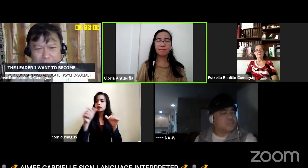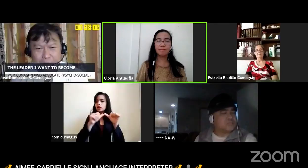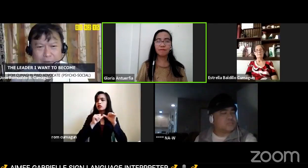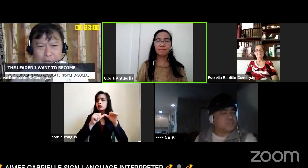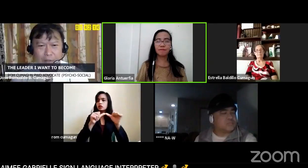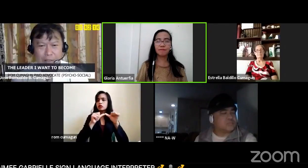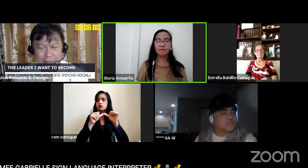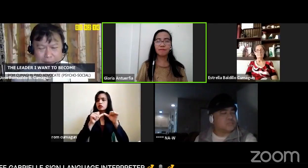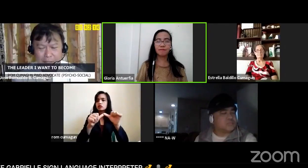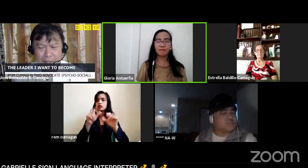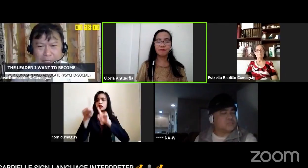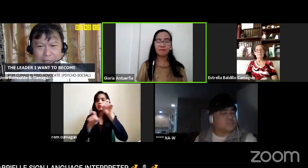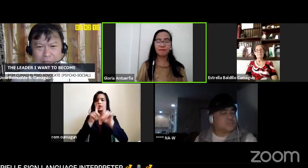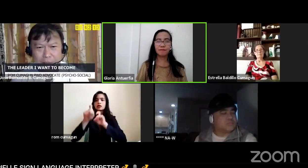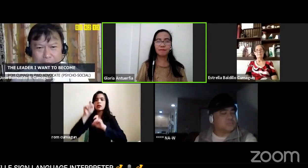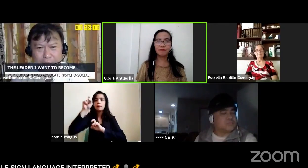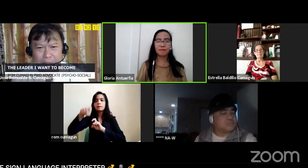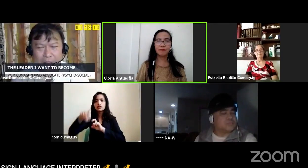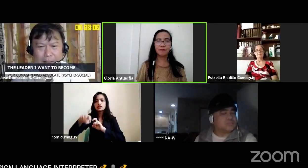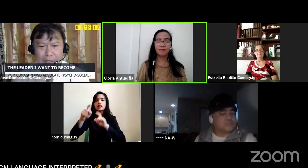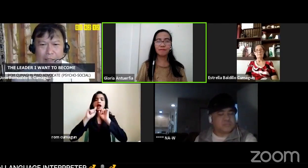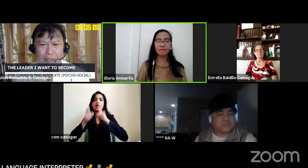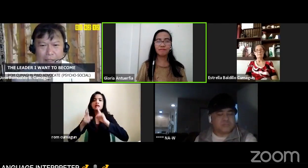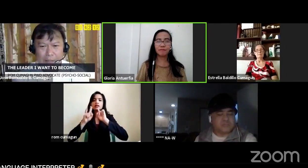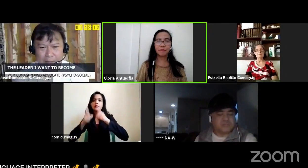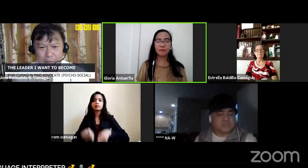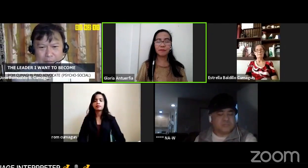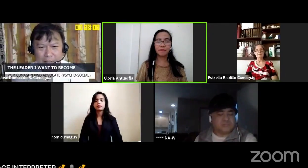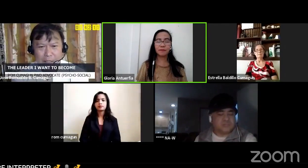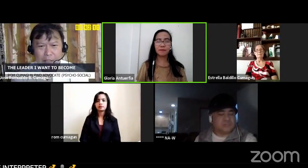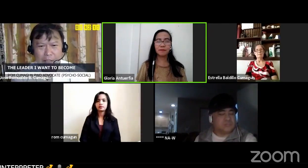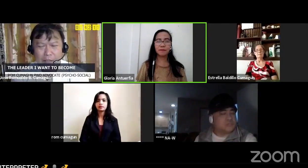to ask yourself on a day-to-day basis.